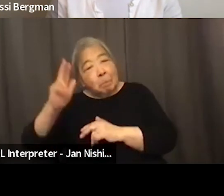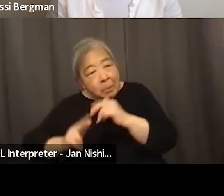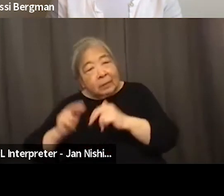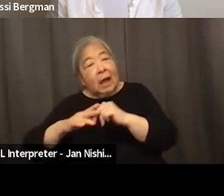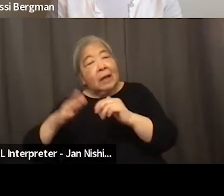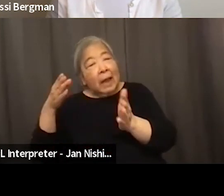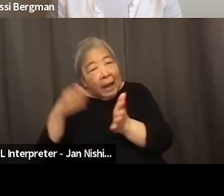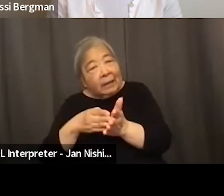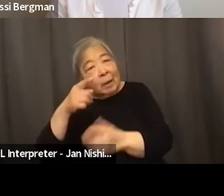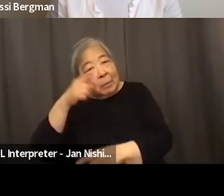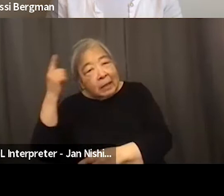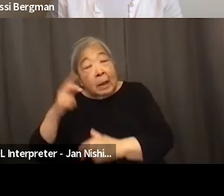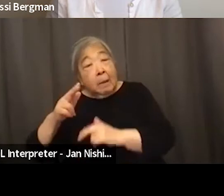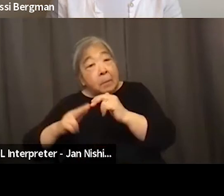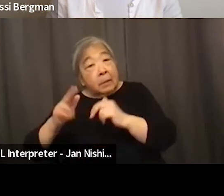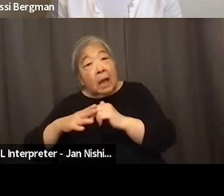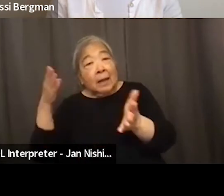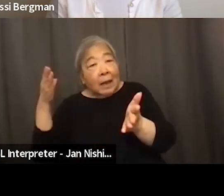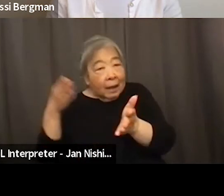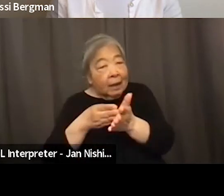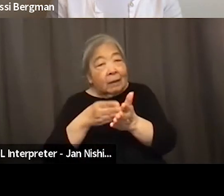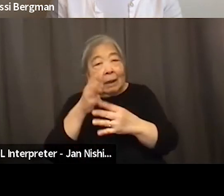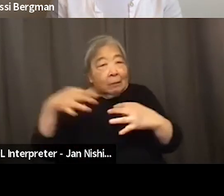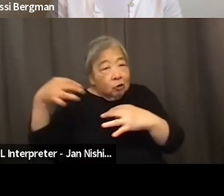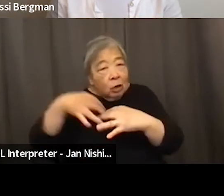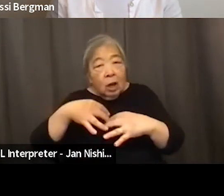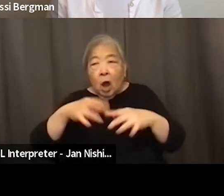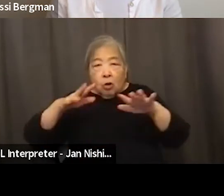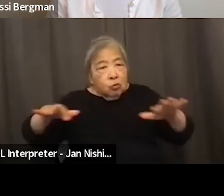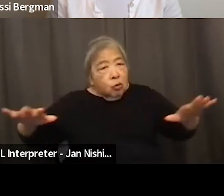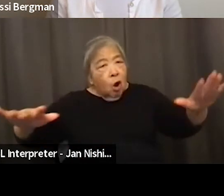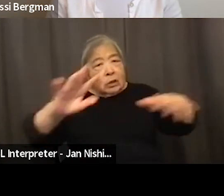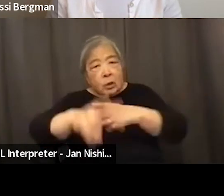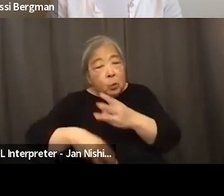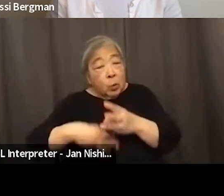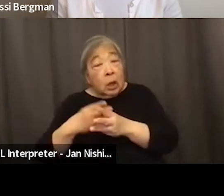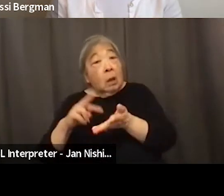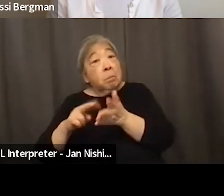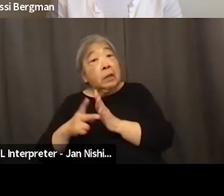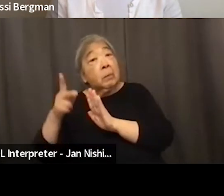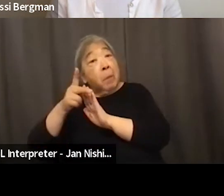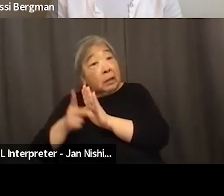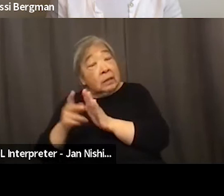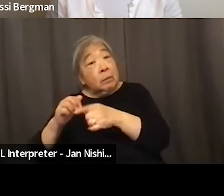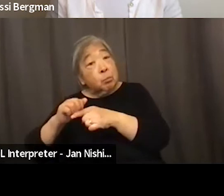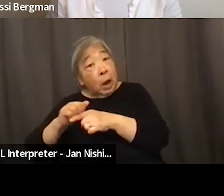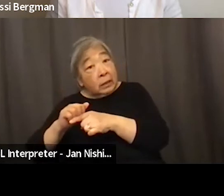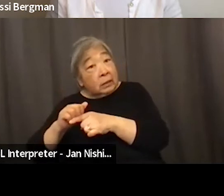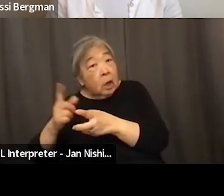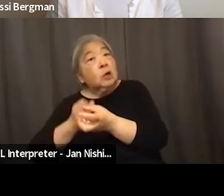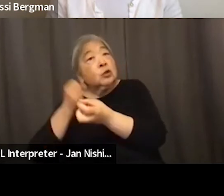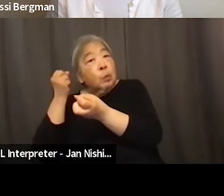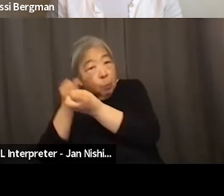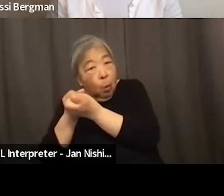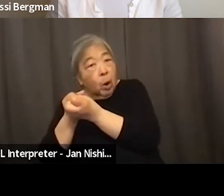built upon anti-indigeneity across the globe, then all of its policies and practices have been to uphold that